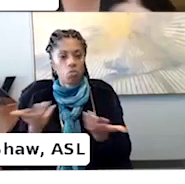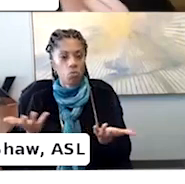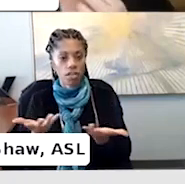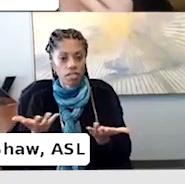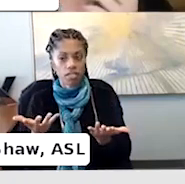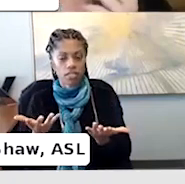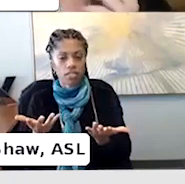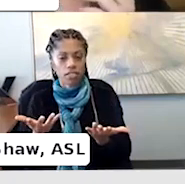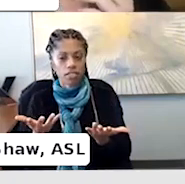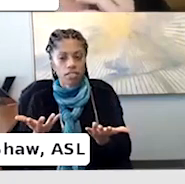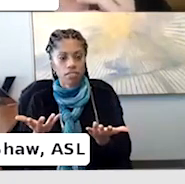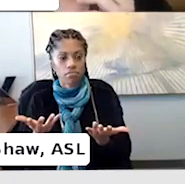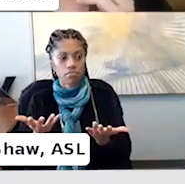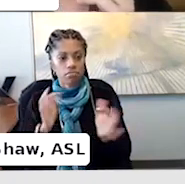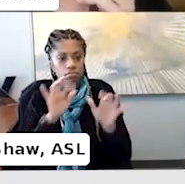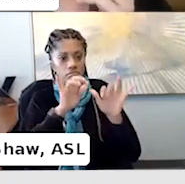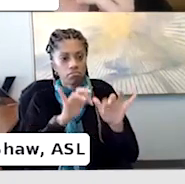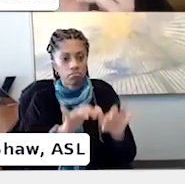think about ethical storytelling?